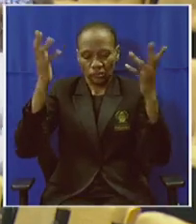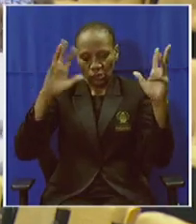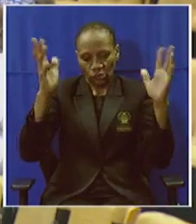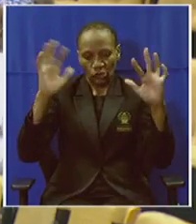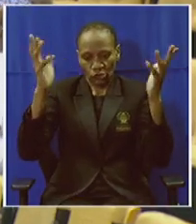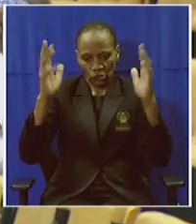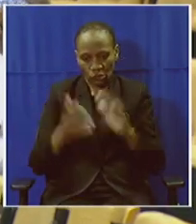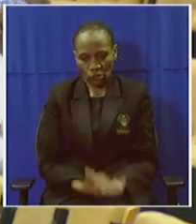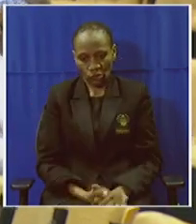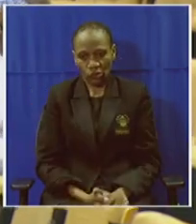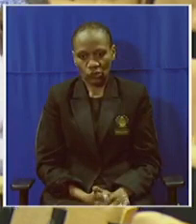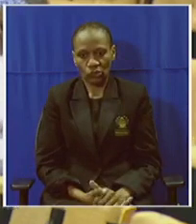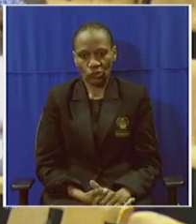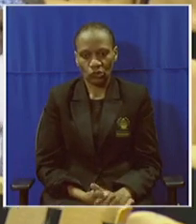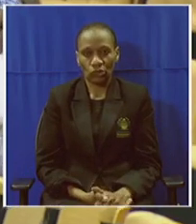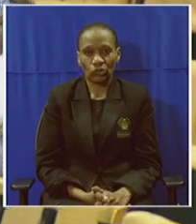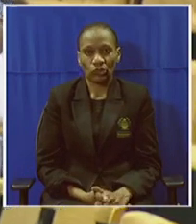Thank you.